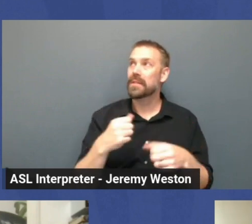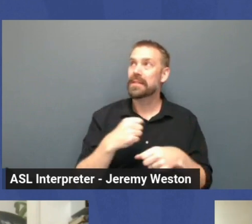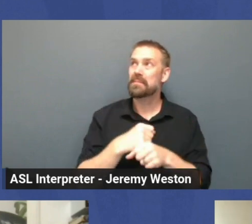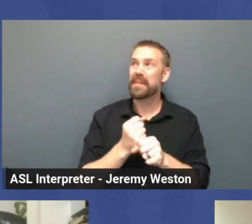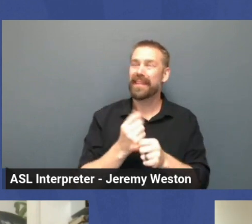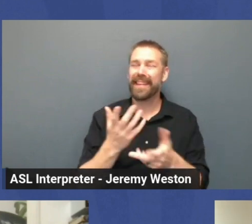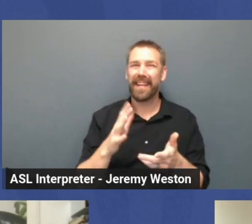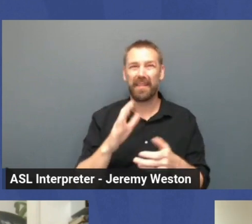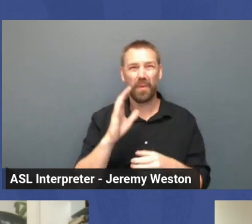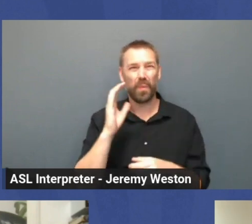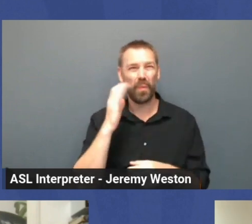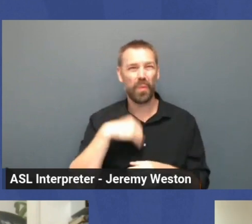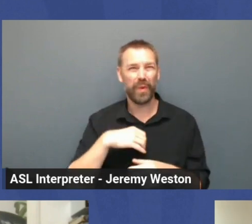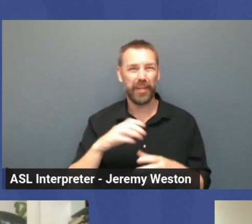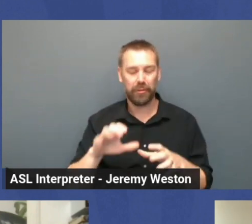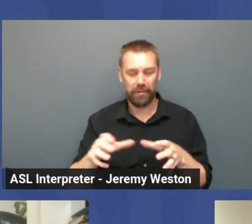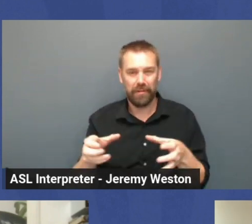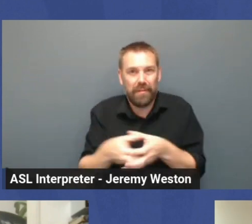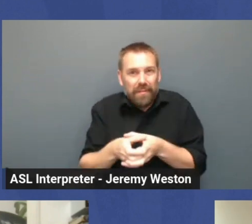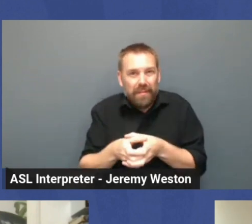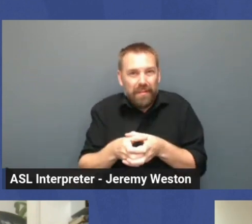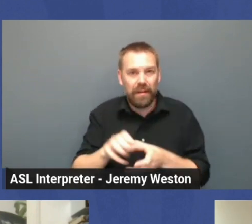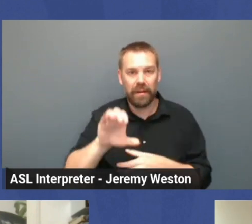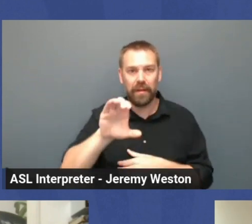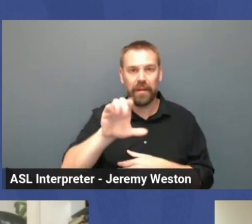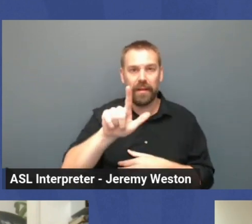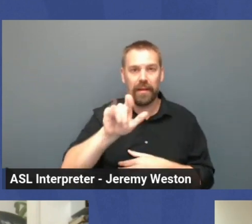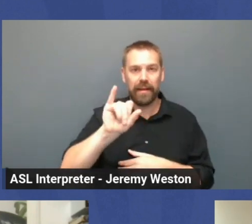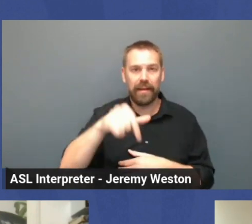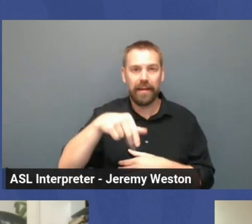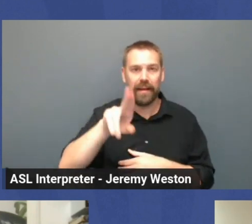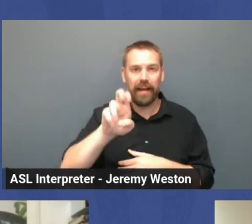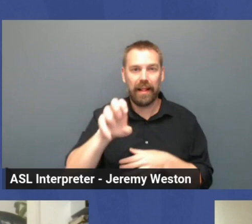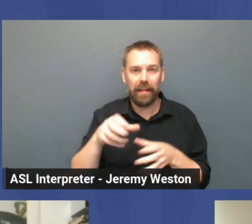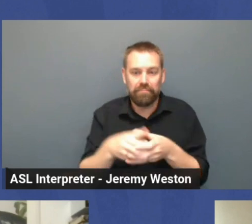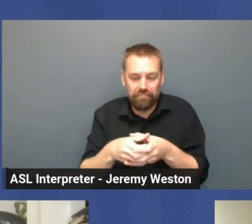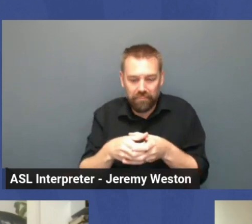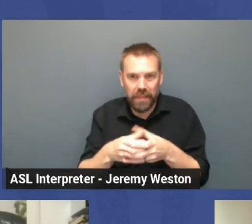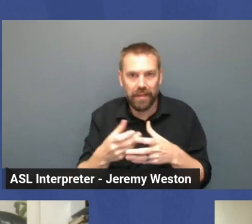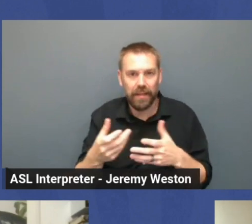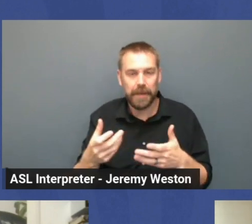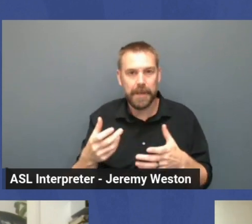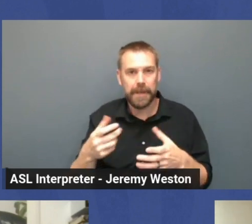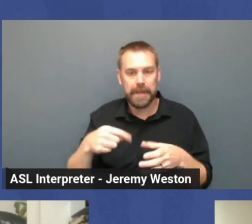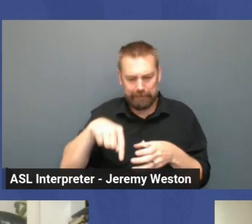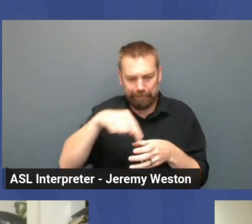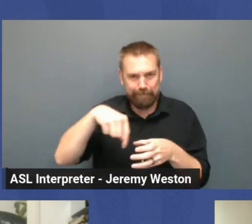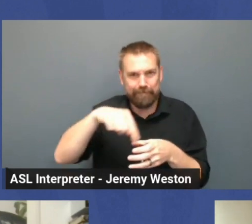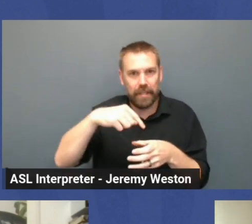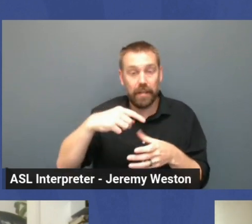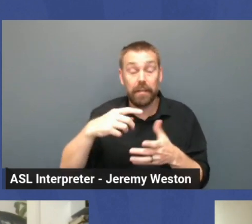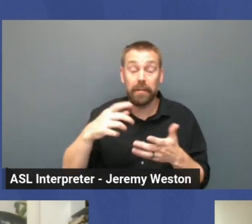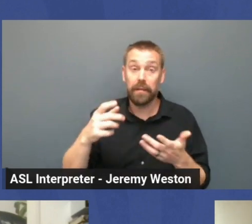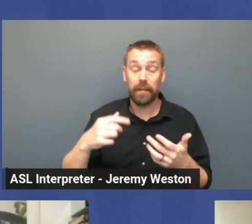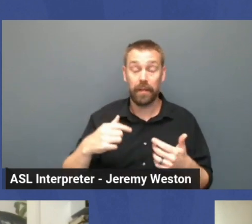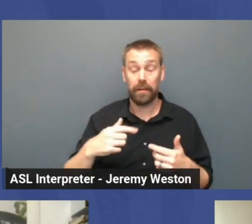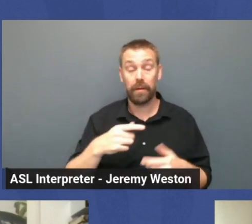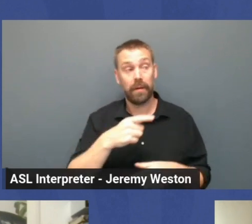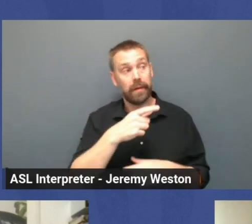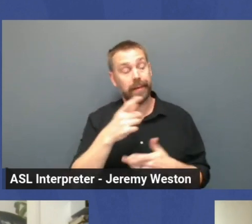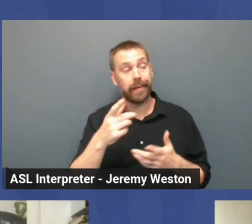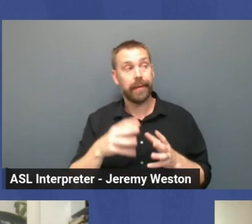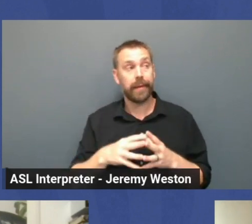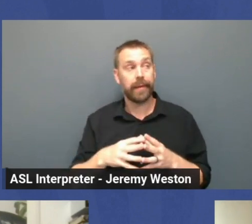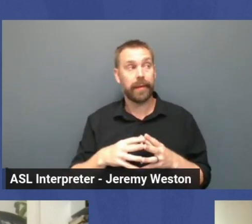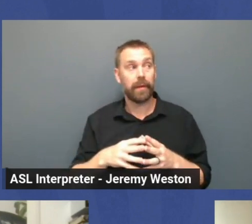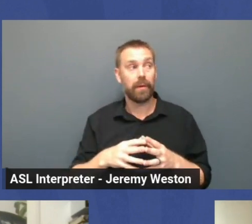clique in a sense. Not only have I been censored by other people